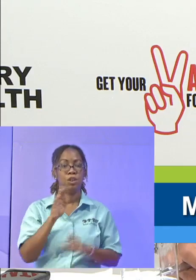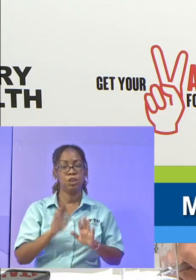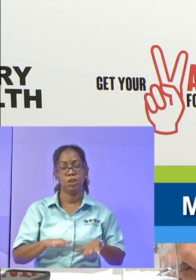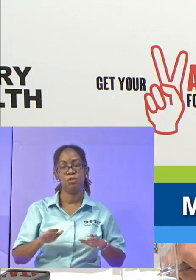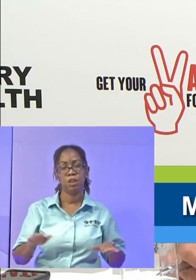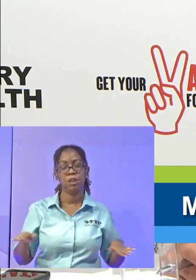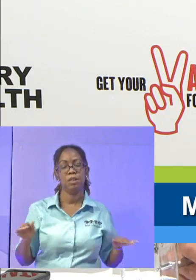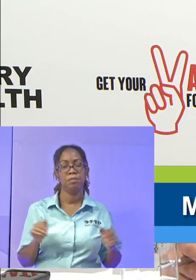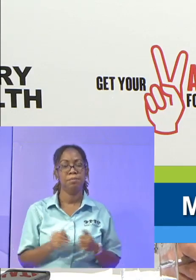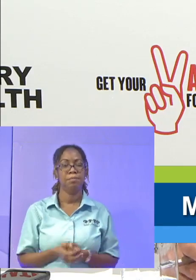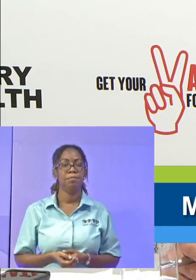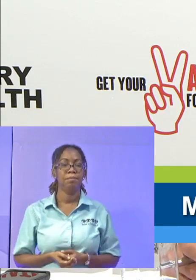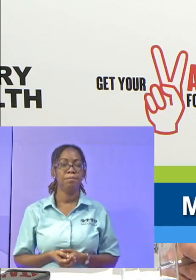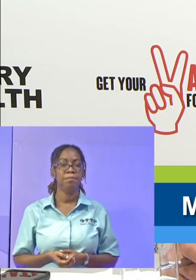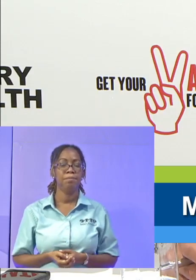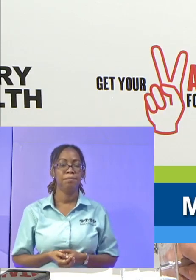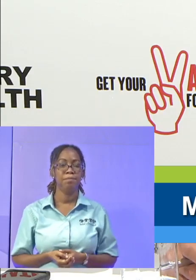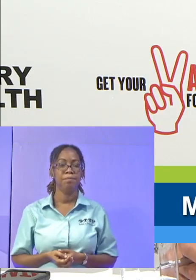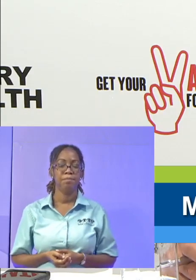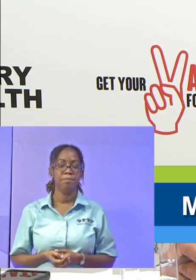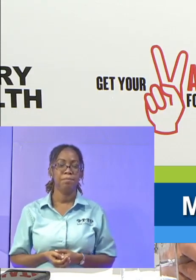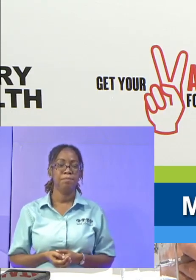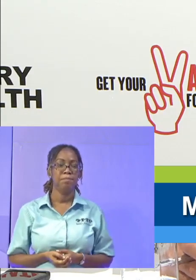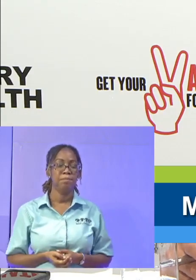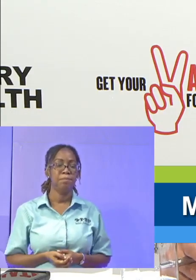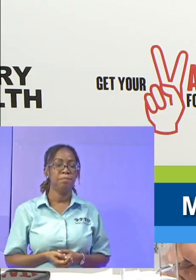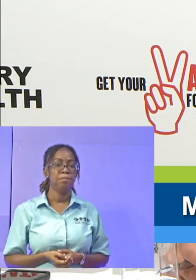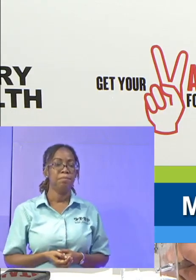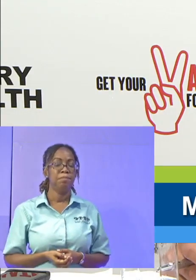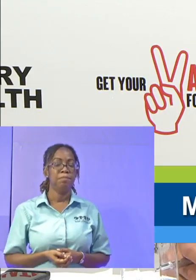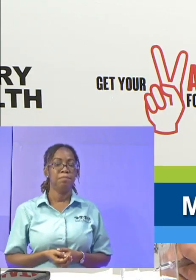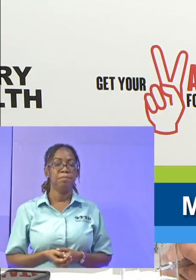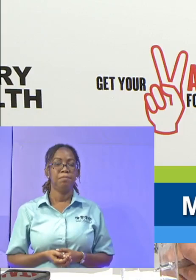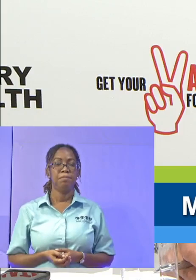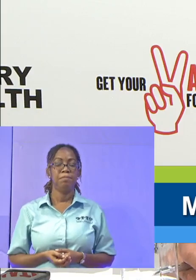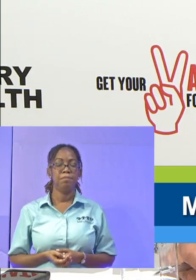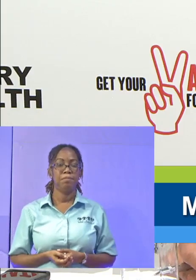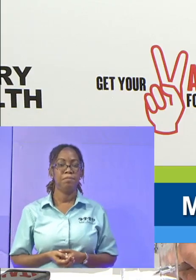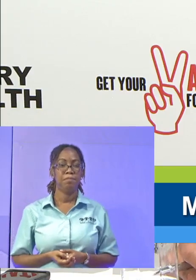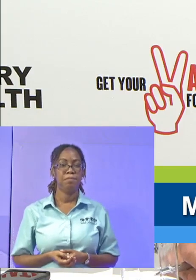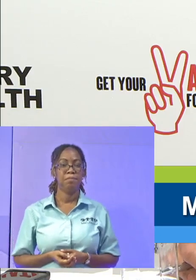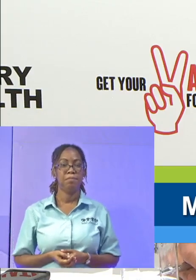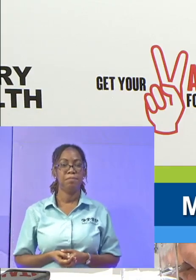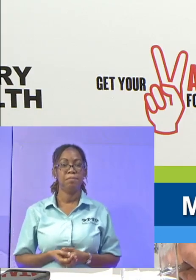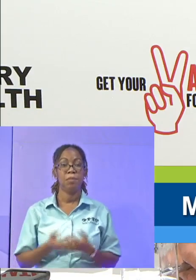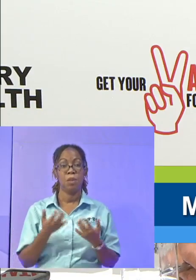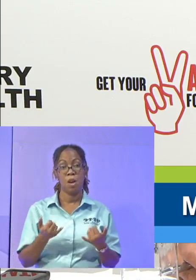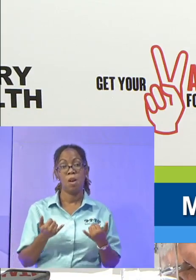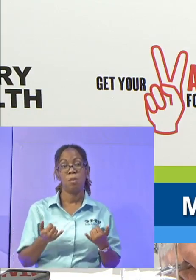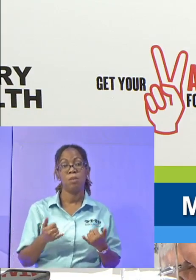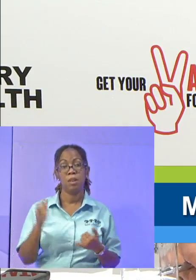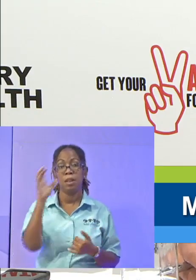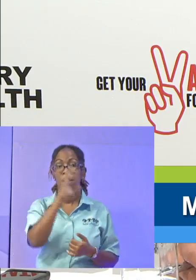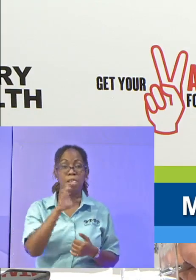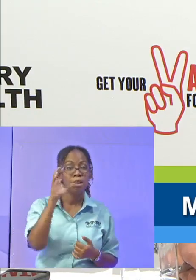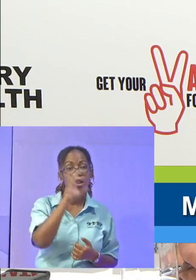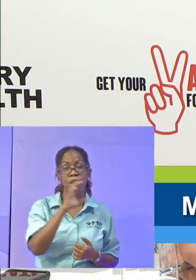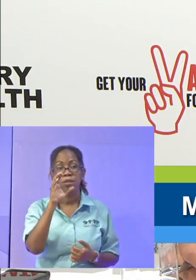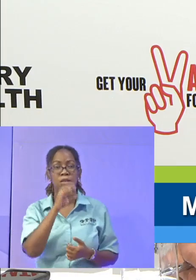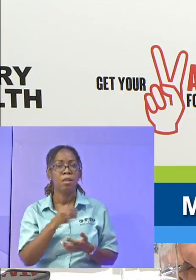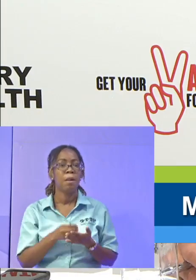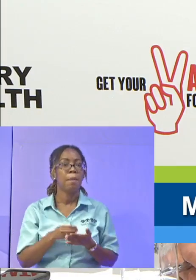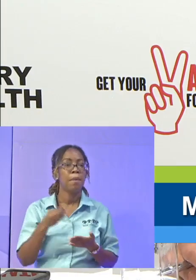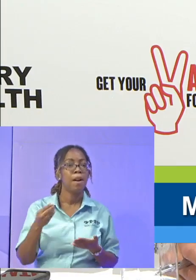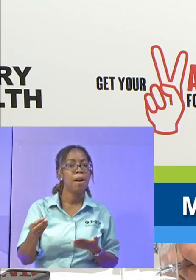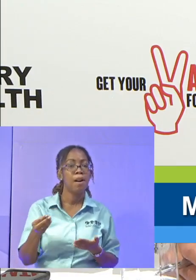to be what we will have to use. So we are in the marketplace for that. We